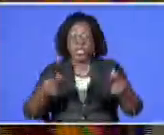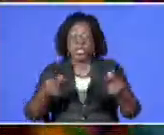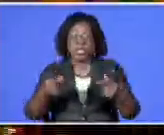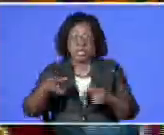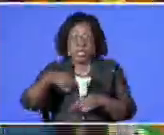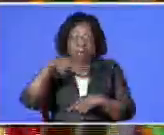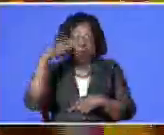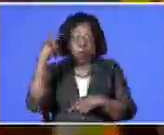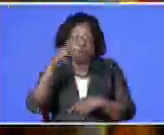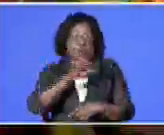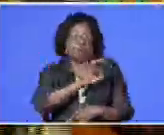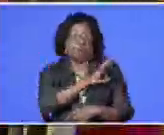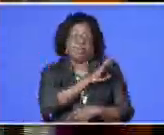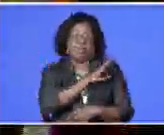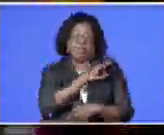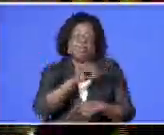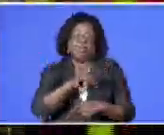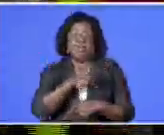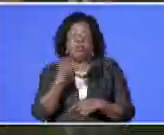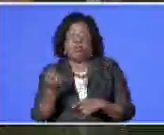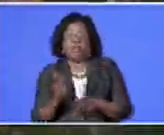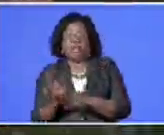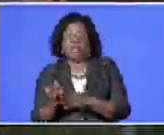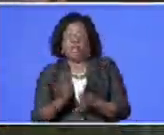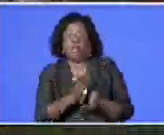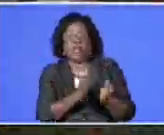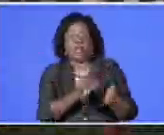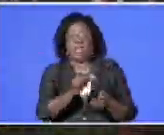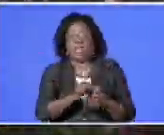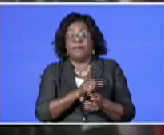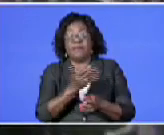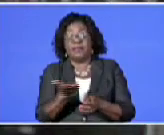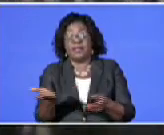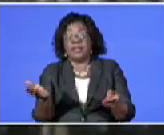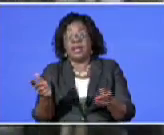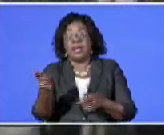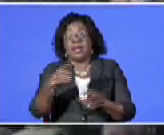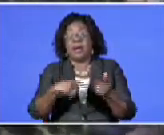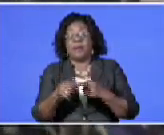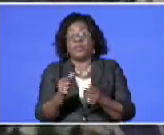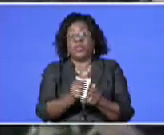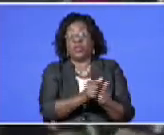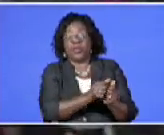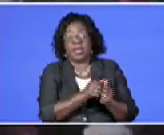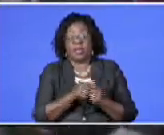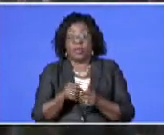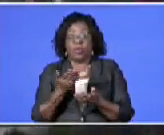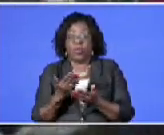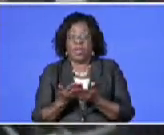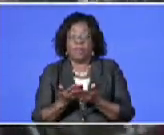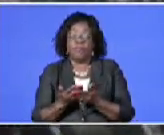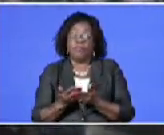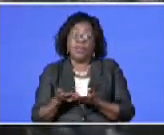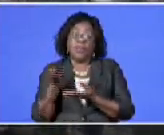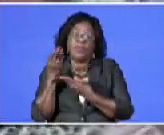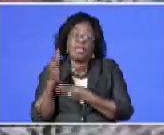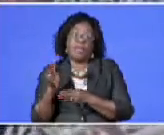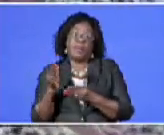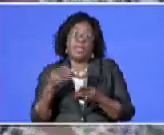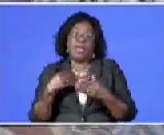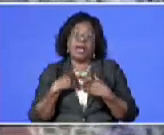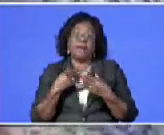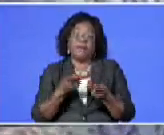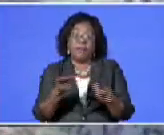to ensure everything comes together right. As Mora tells it, an amphitheater will ensure Bahamians have a place to do their